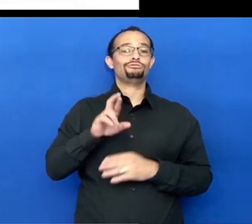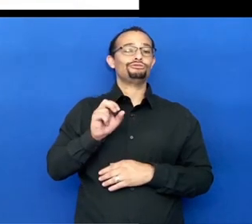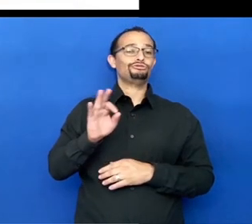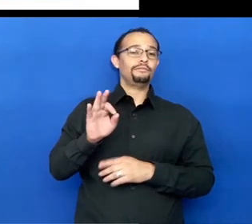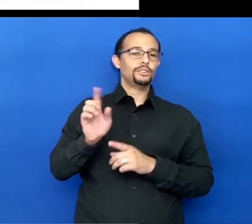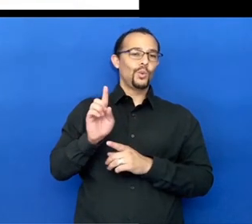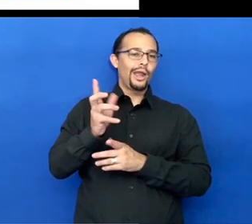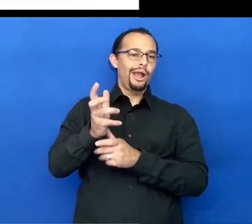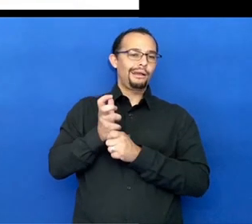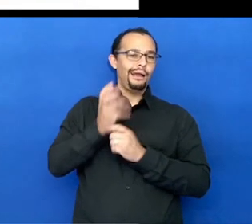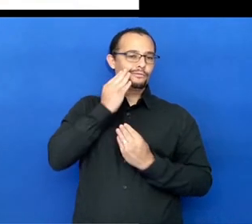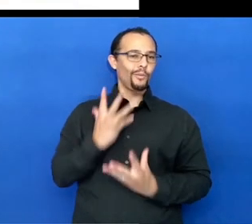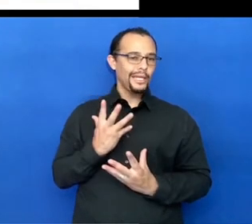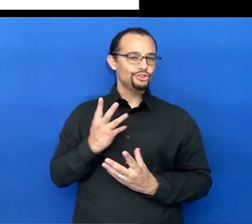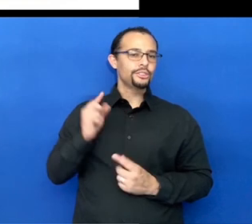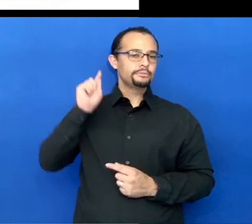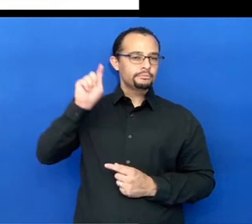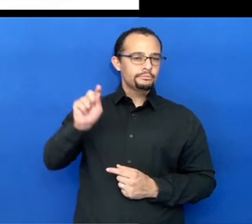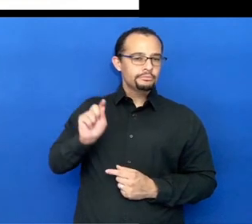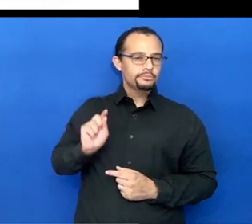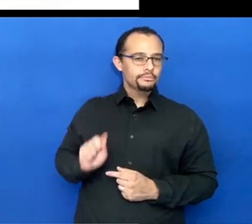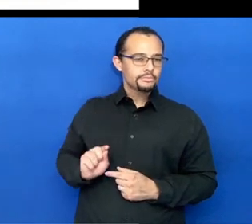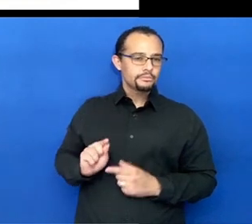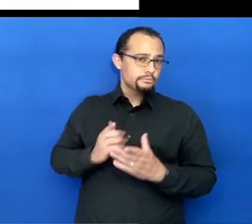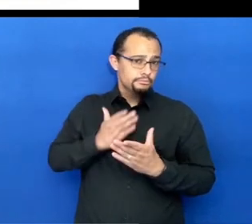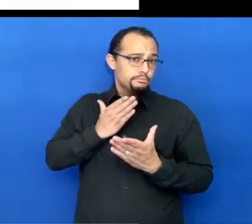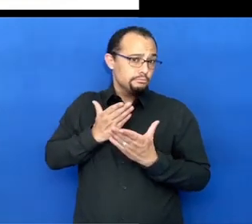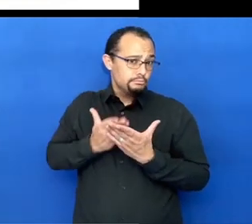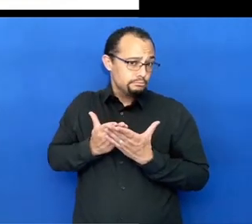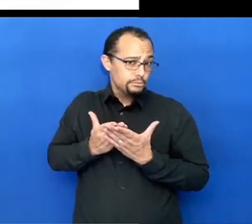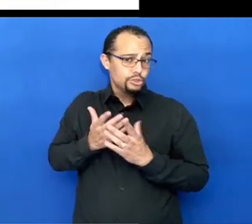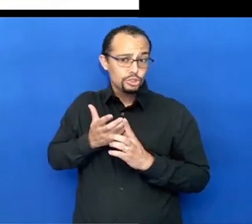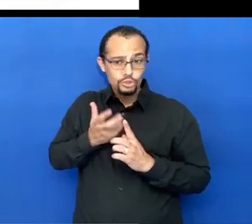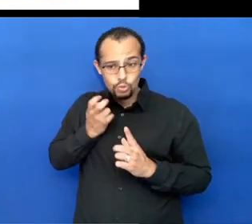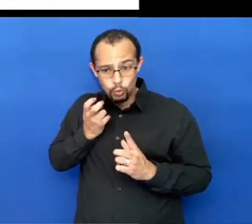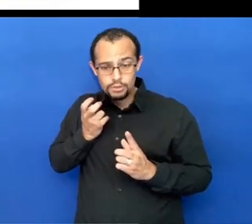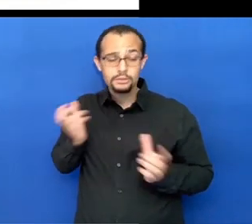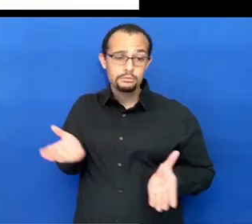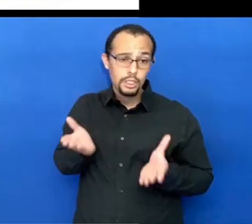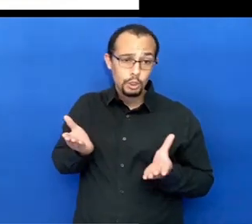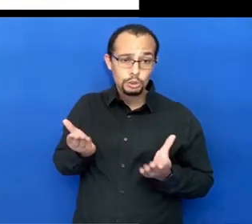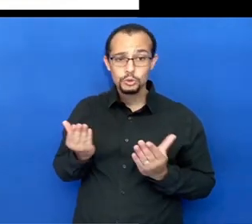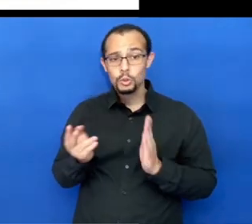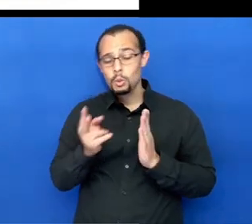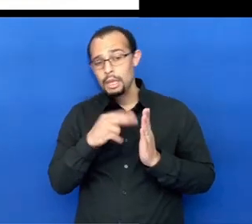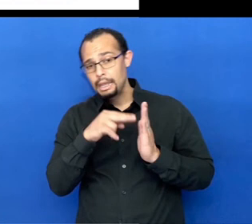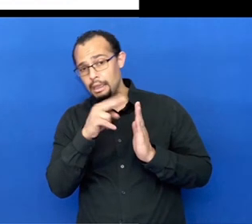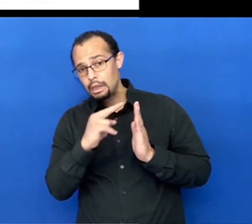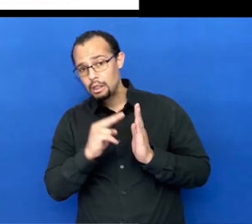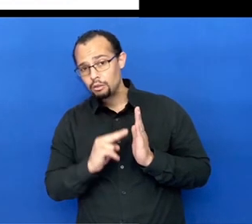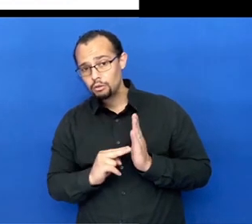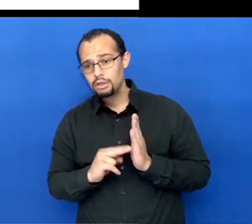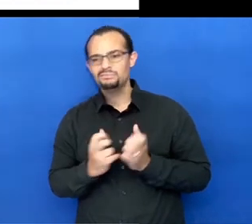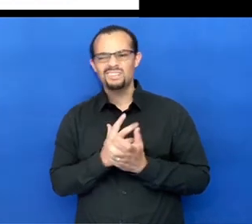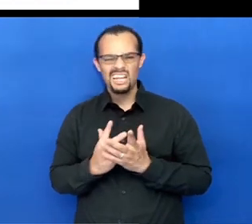These are the references as well. And I encourage you all to look at these at your